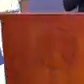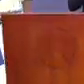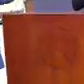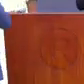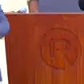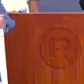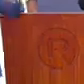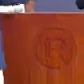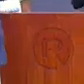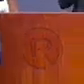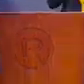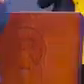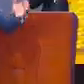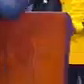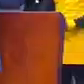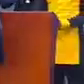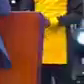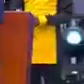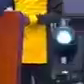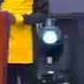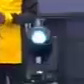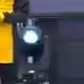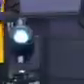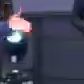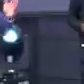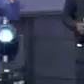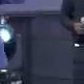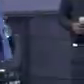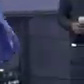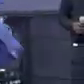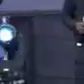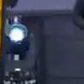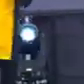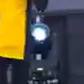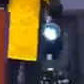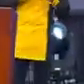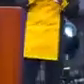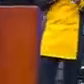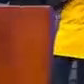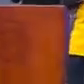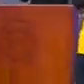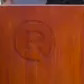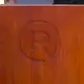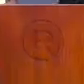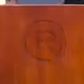raise a mighty Shout to the Lord come on